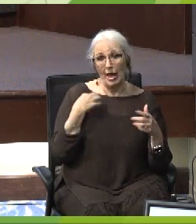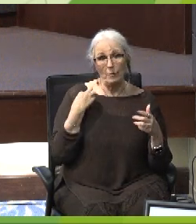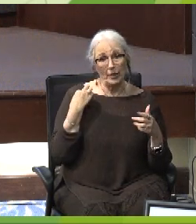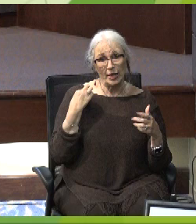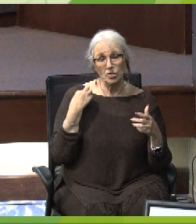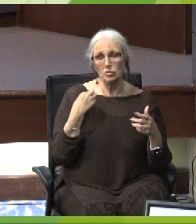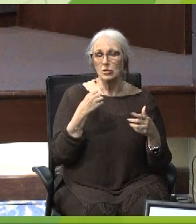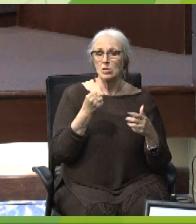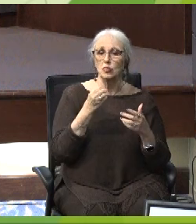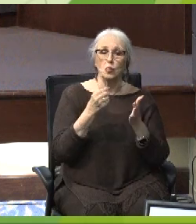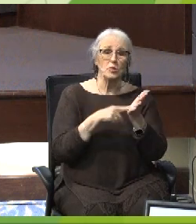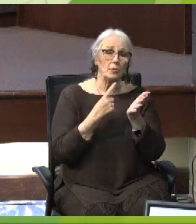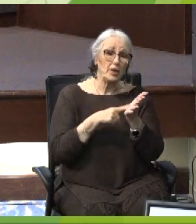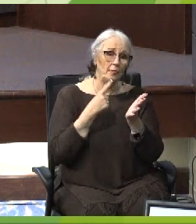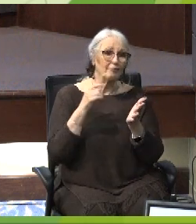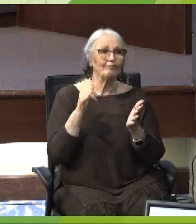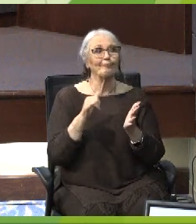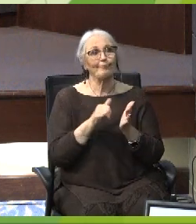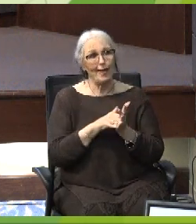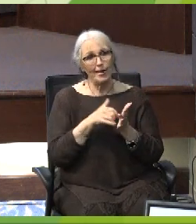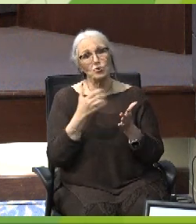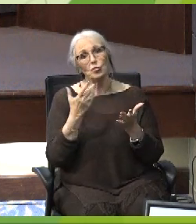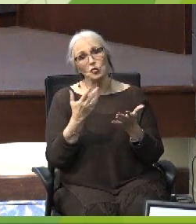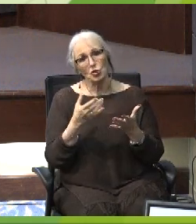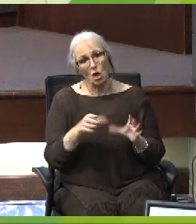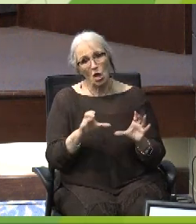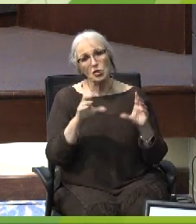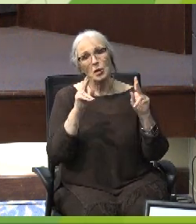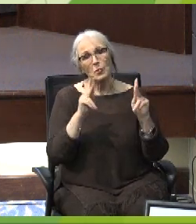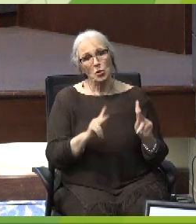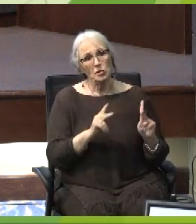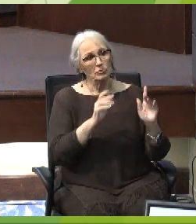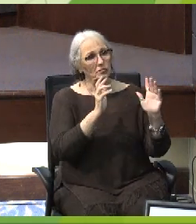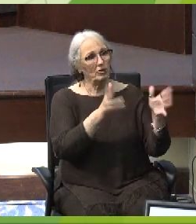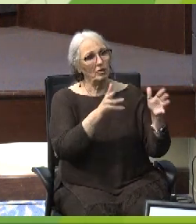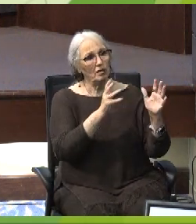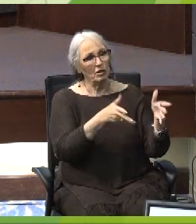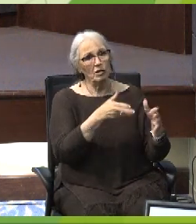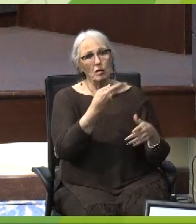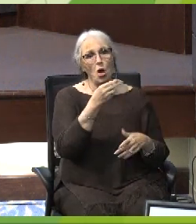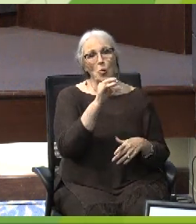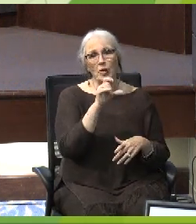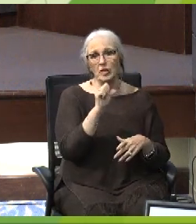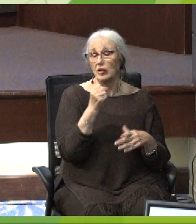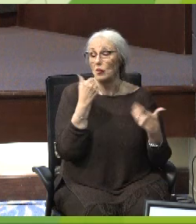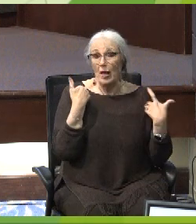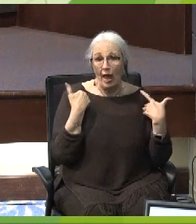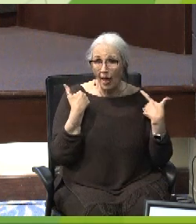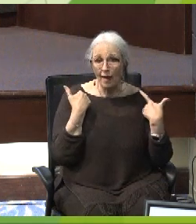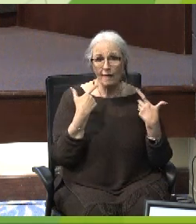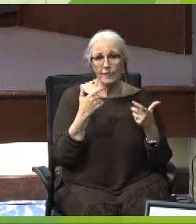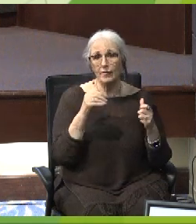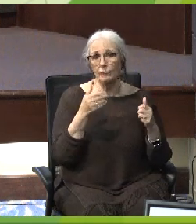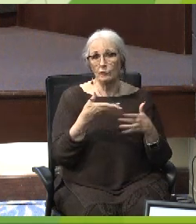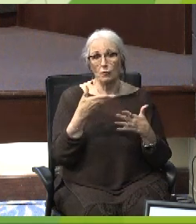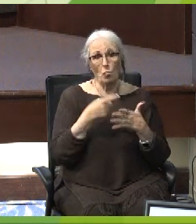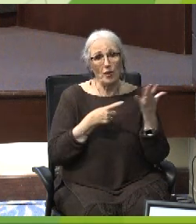And sometimes that's what is causing a person to stay in homelessness. They don't have the resources to be able